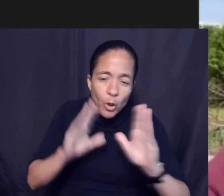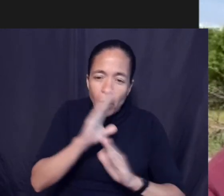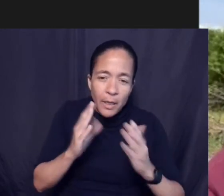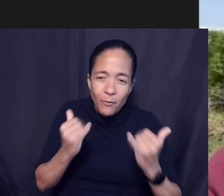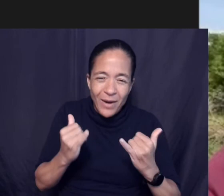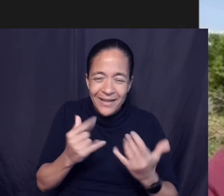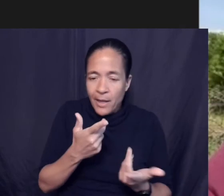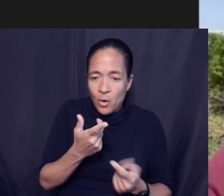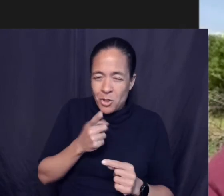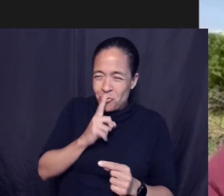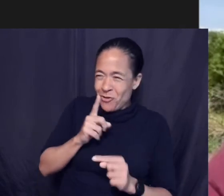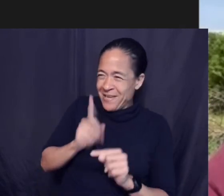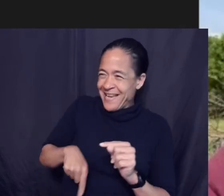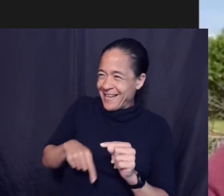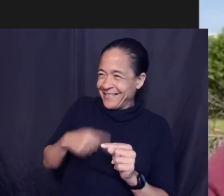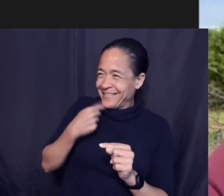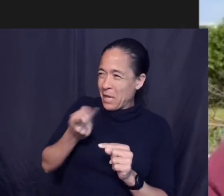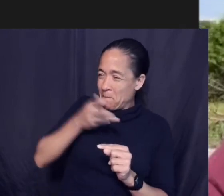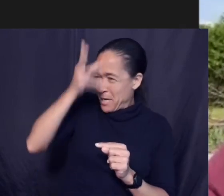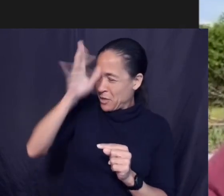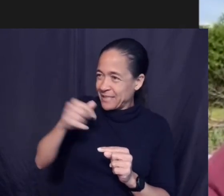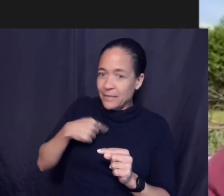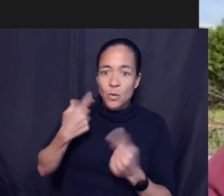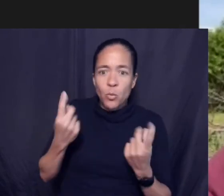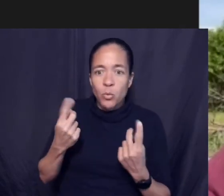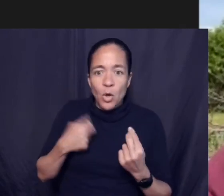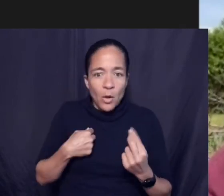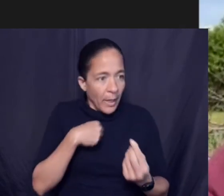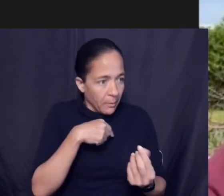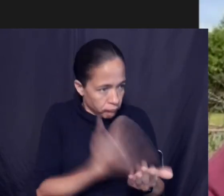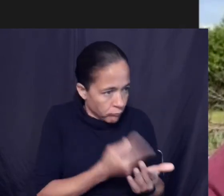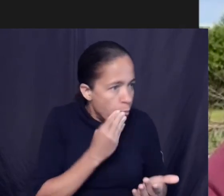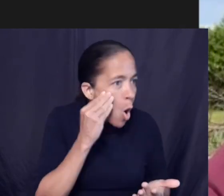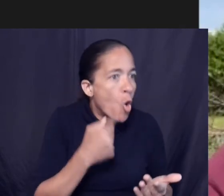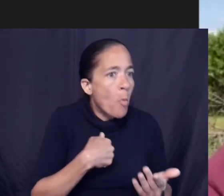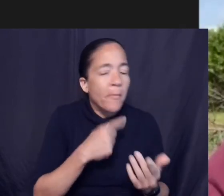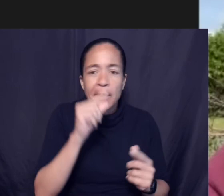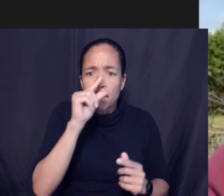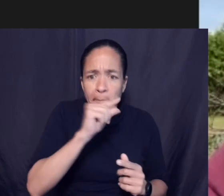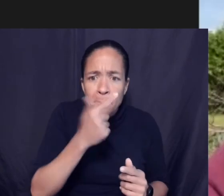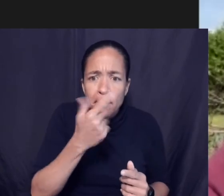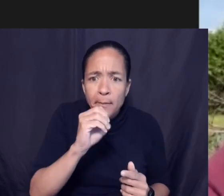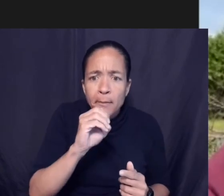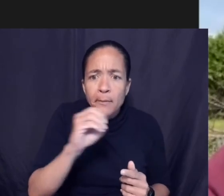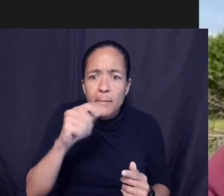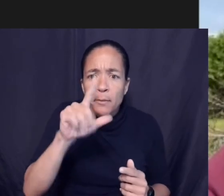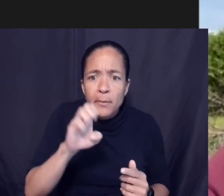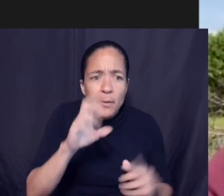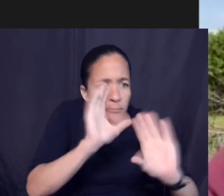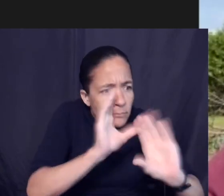now. And you can't tell that to a parent right then. We went home and we Googled what that is.